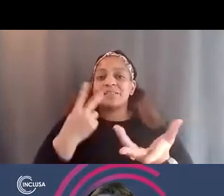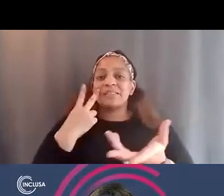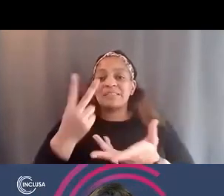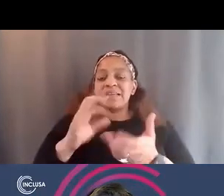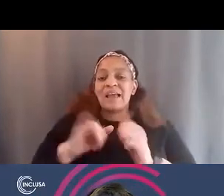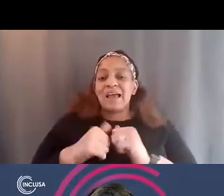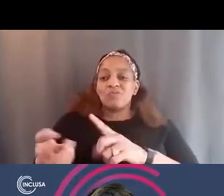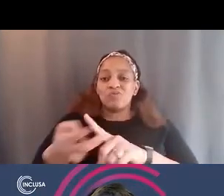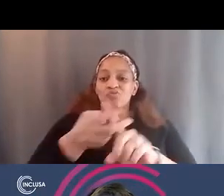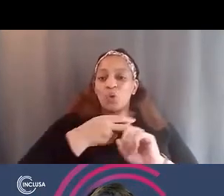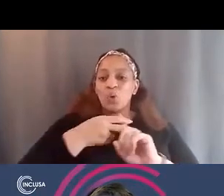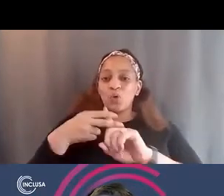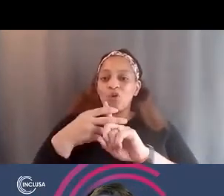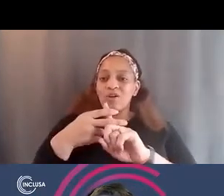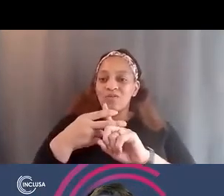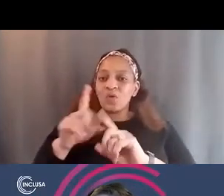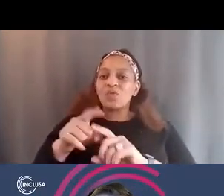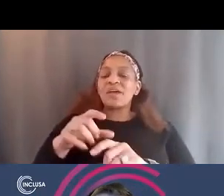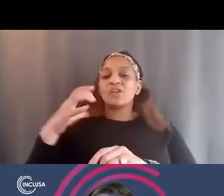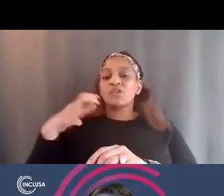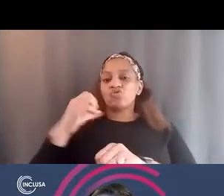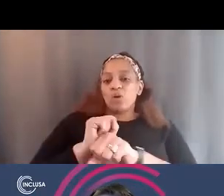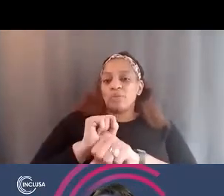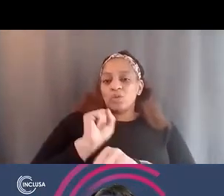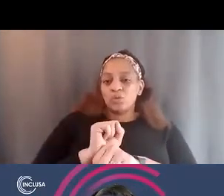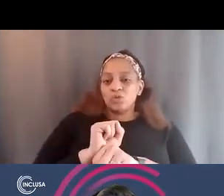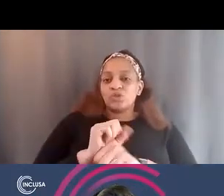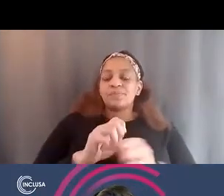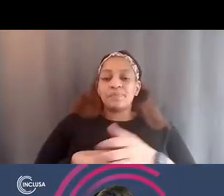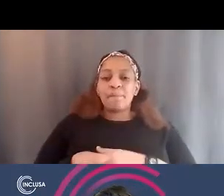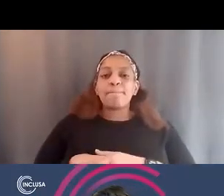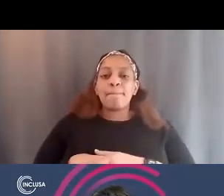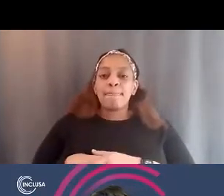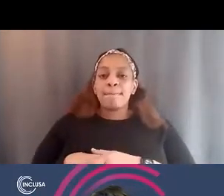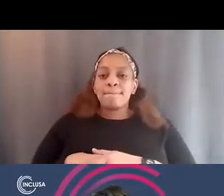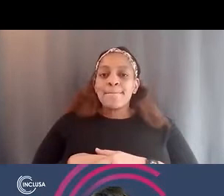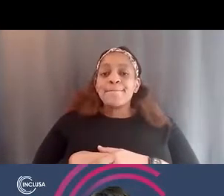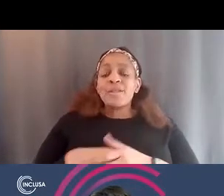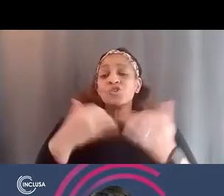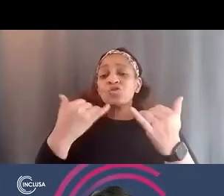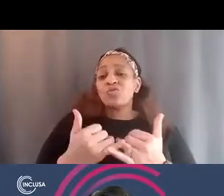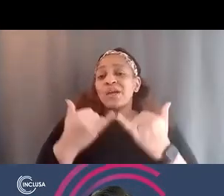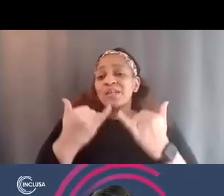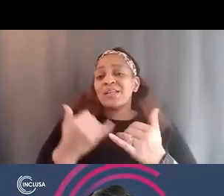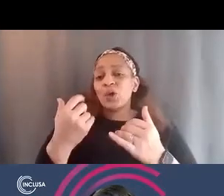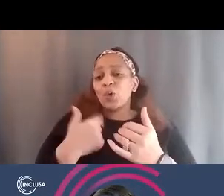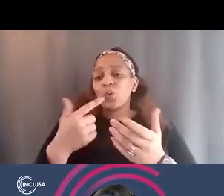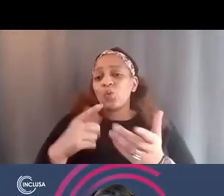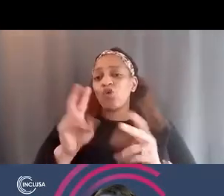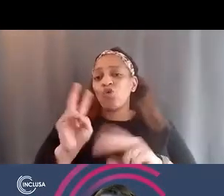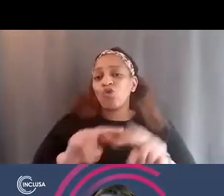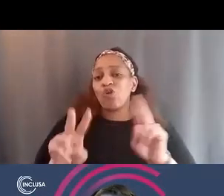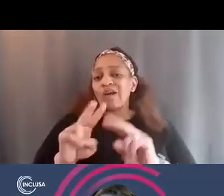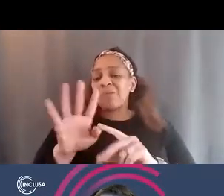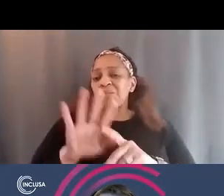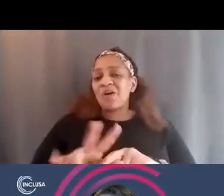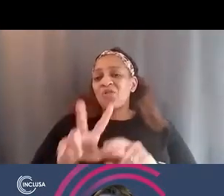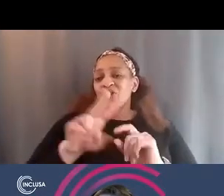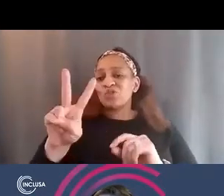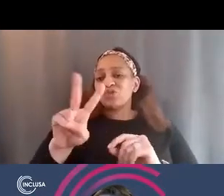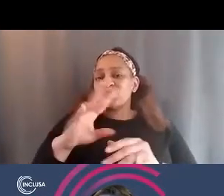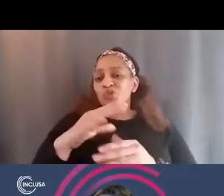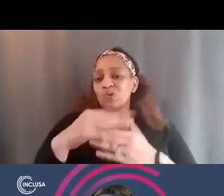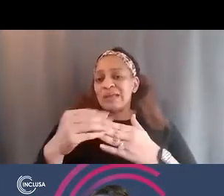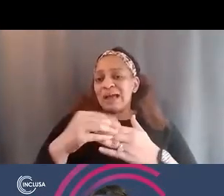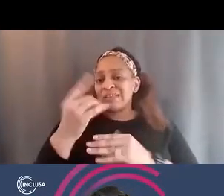employment job coaches. So right now we're really looking, we tend to provide at $32 an hour, and